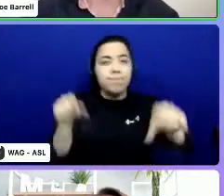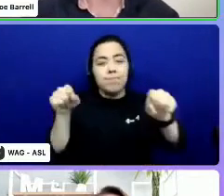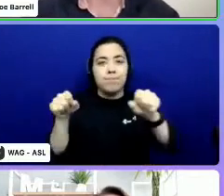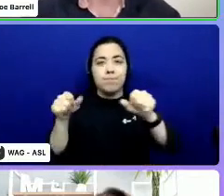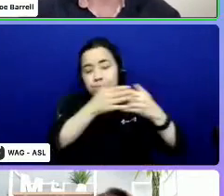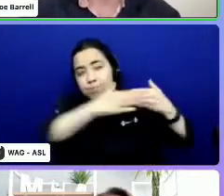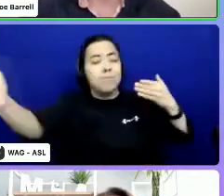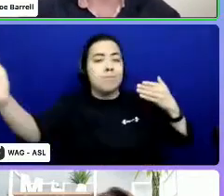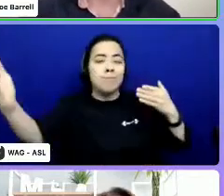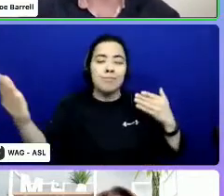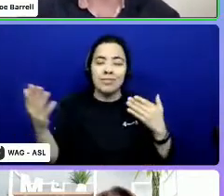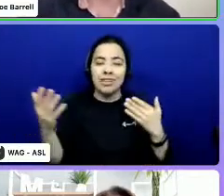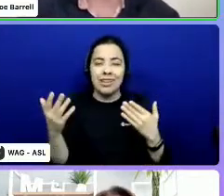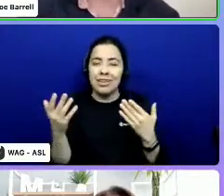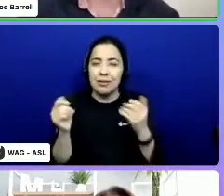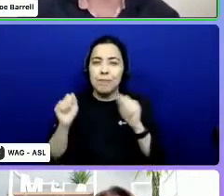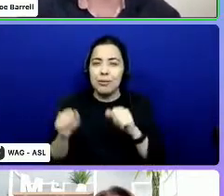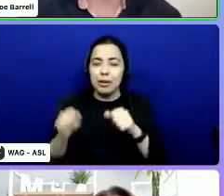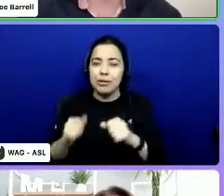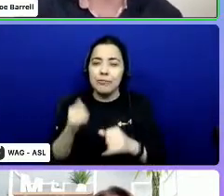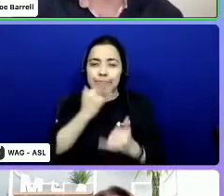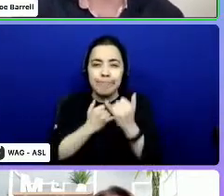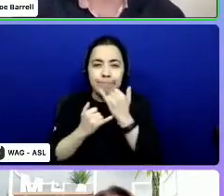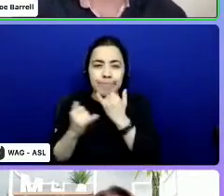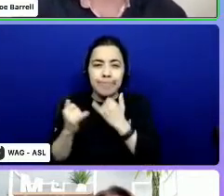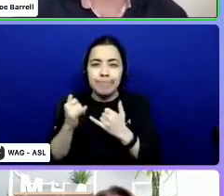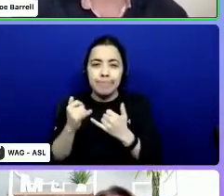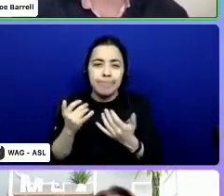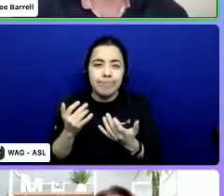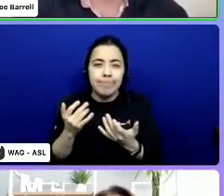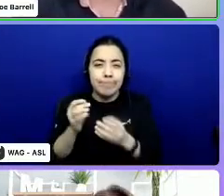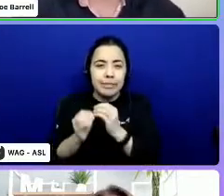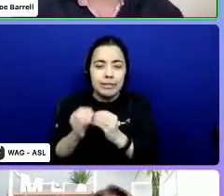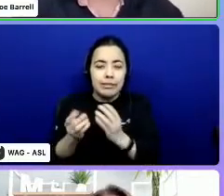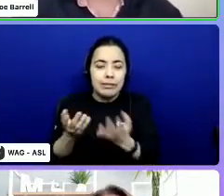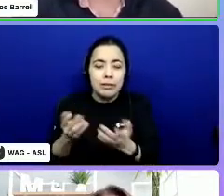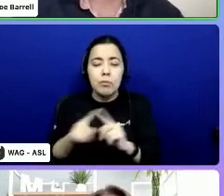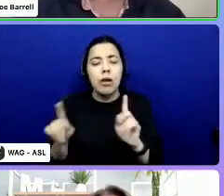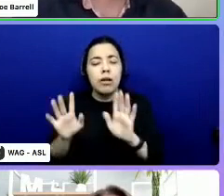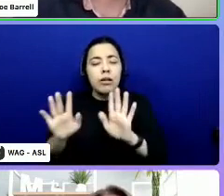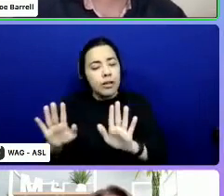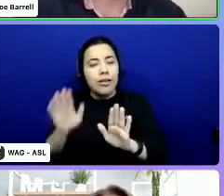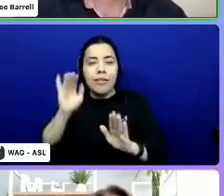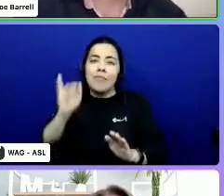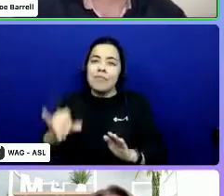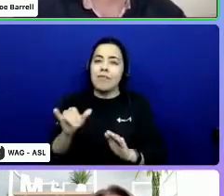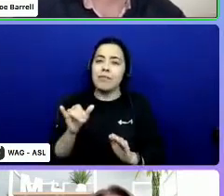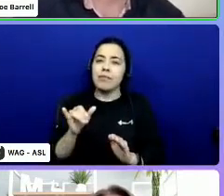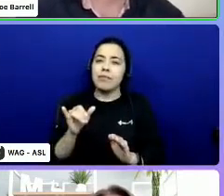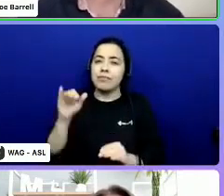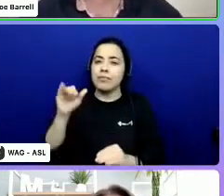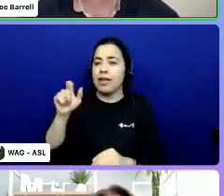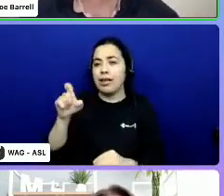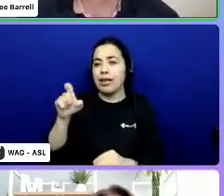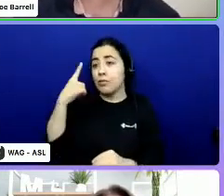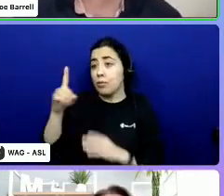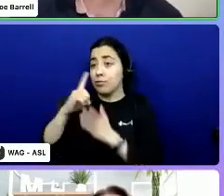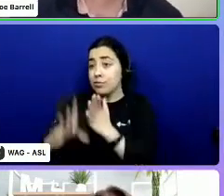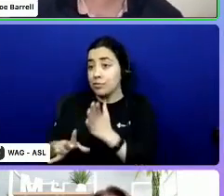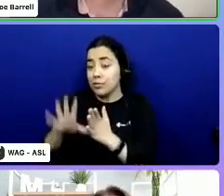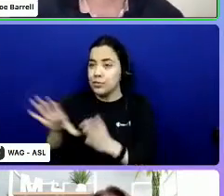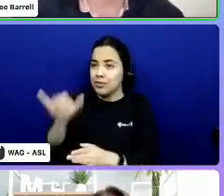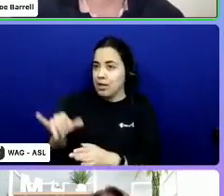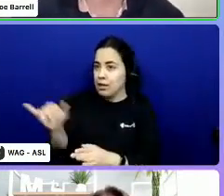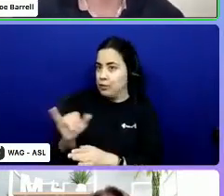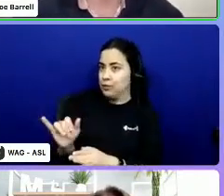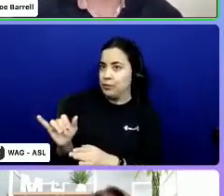and potentially make some incorrect fixes. But that's kind of what the Axe for Designers is also targeted